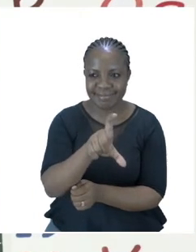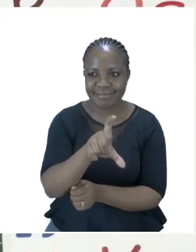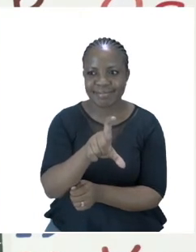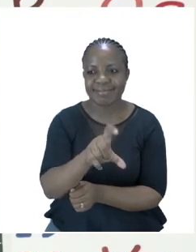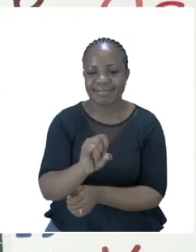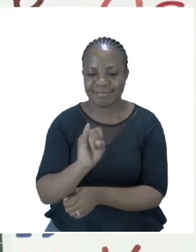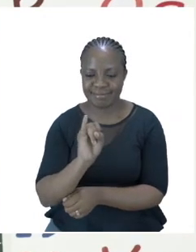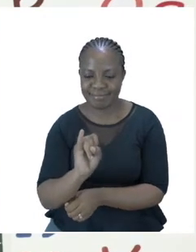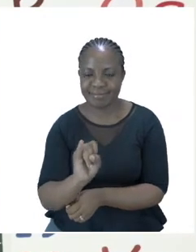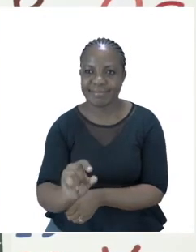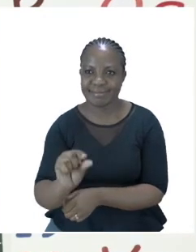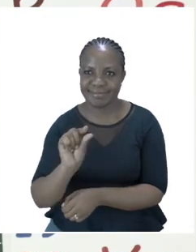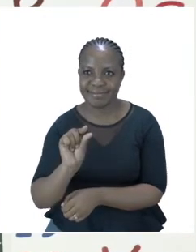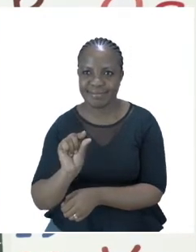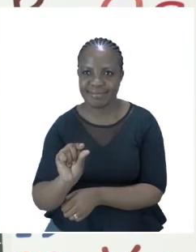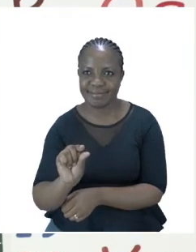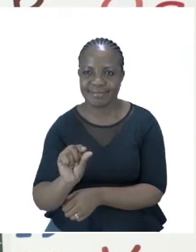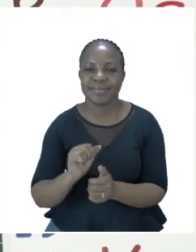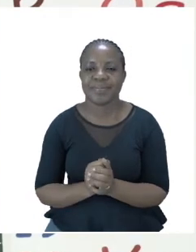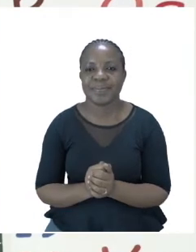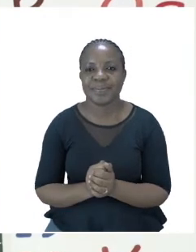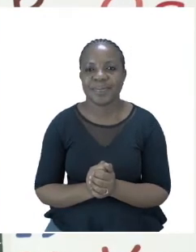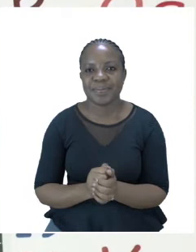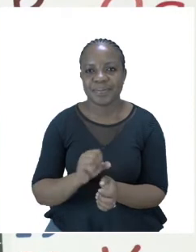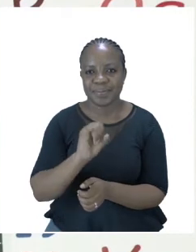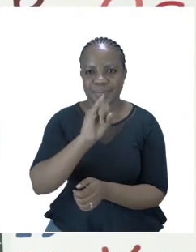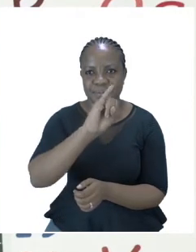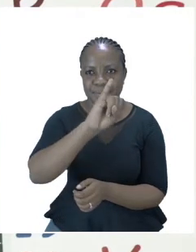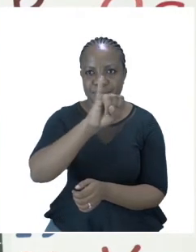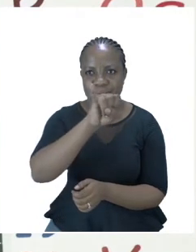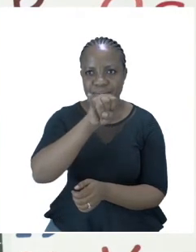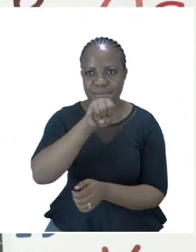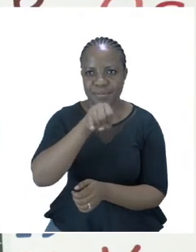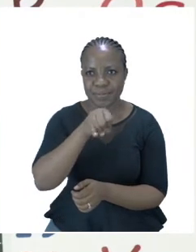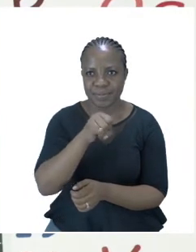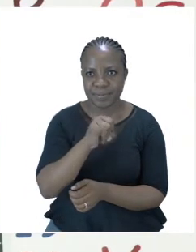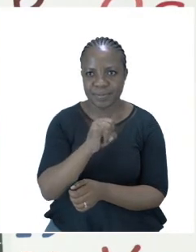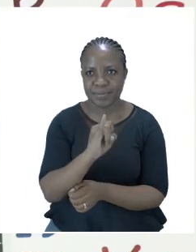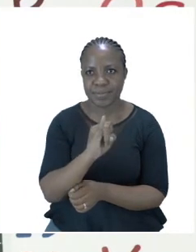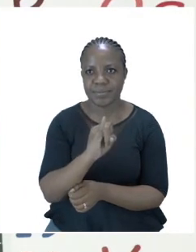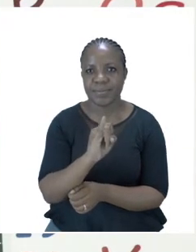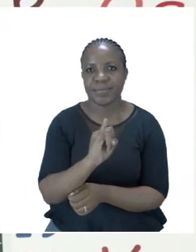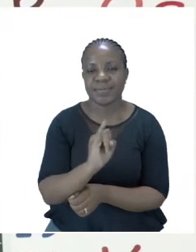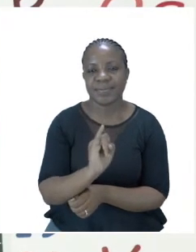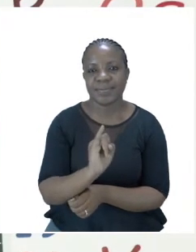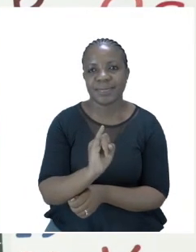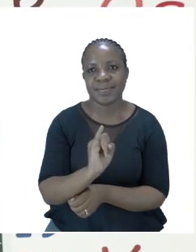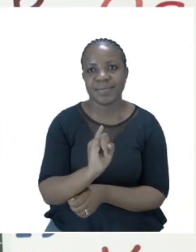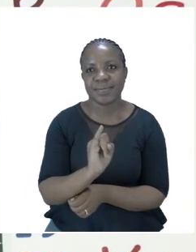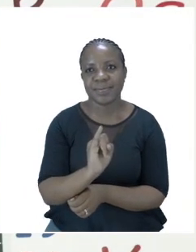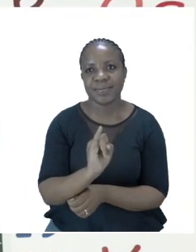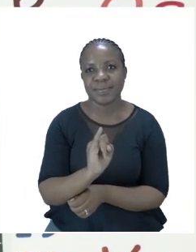Let us now move on to J, also known as J. We start